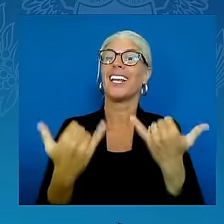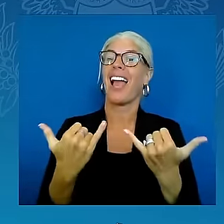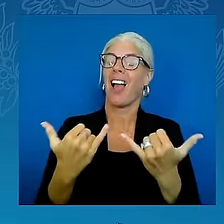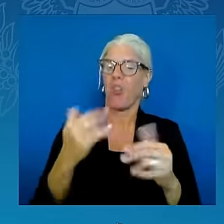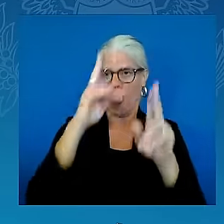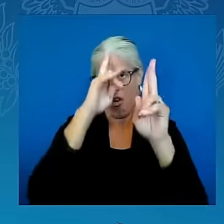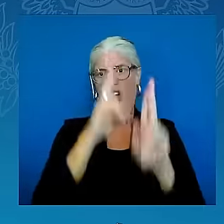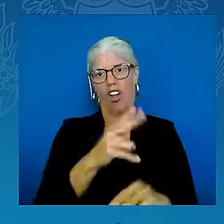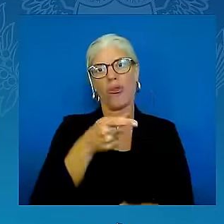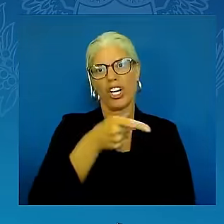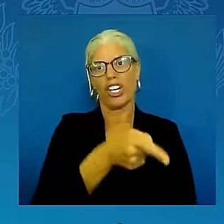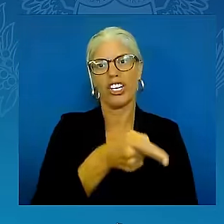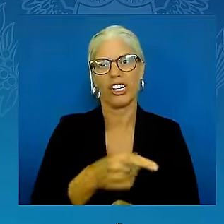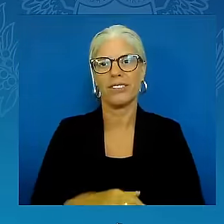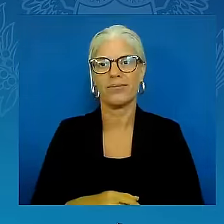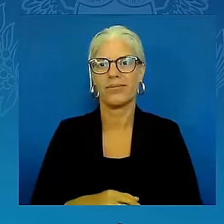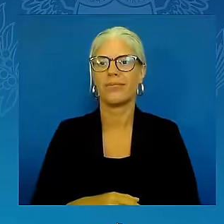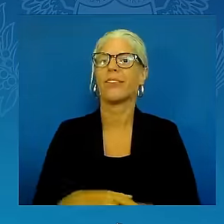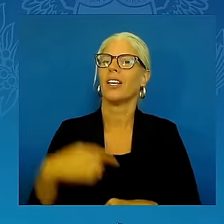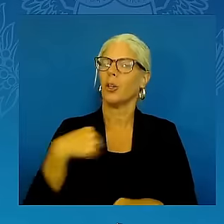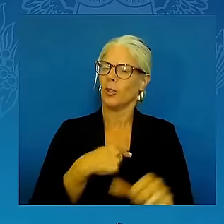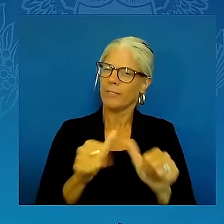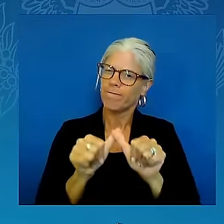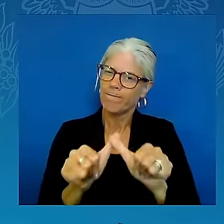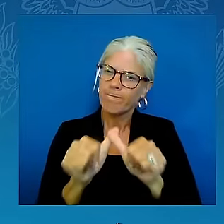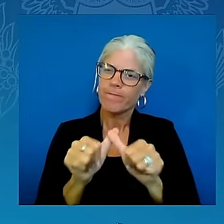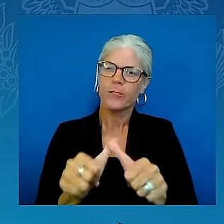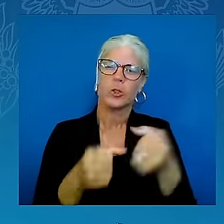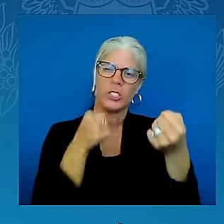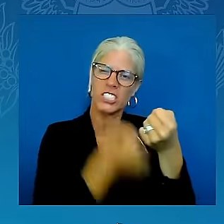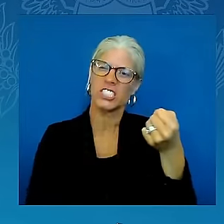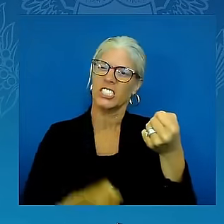not just for some, but for all.